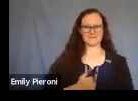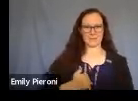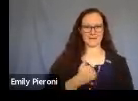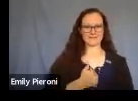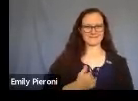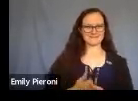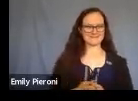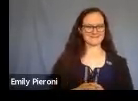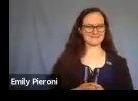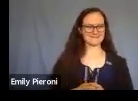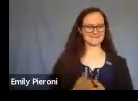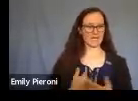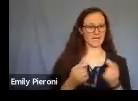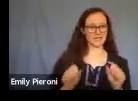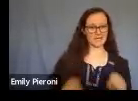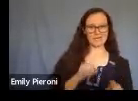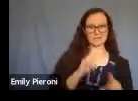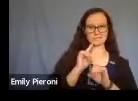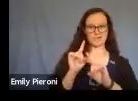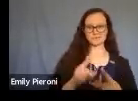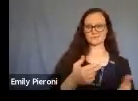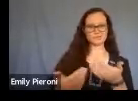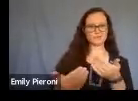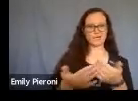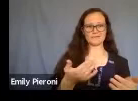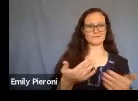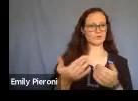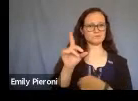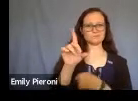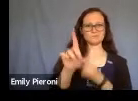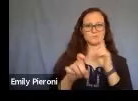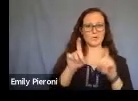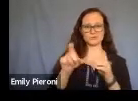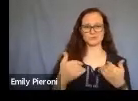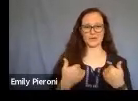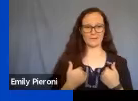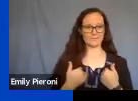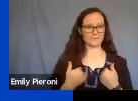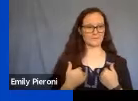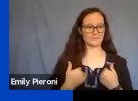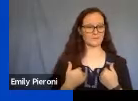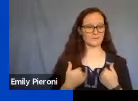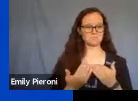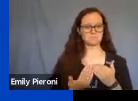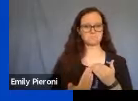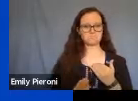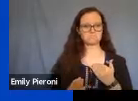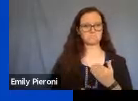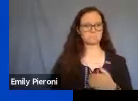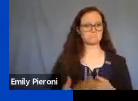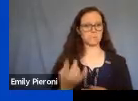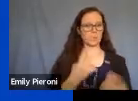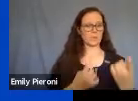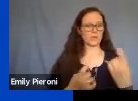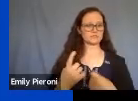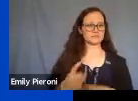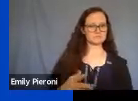I can answer any questions from this point forward. How do you